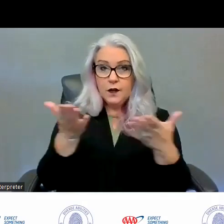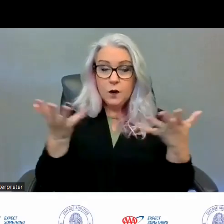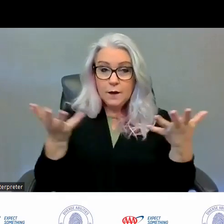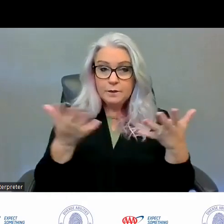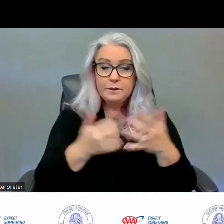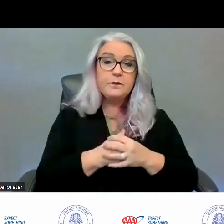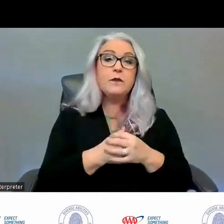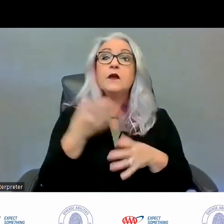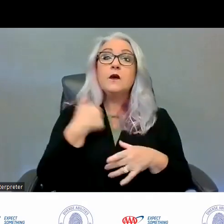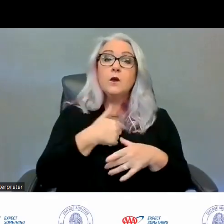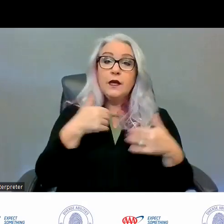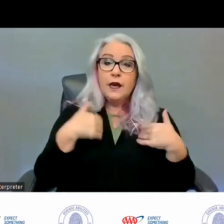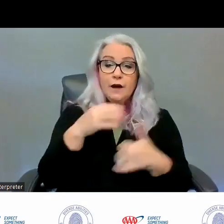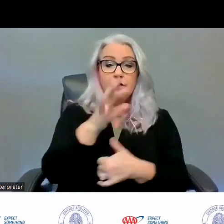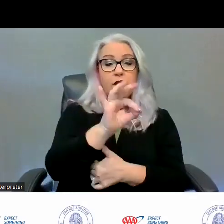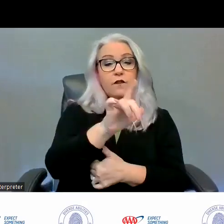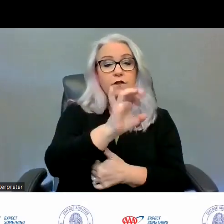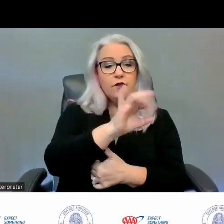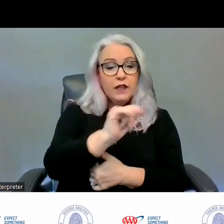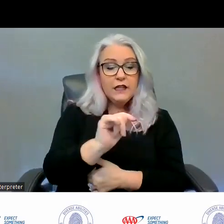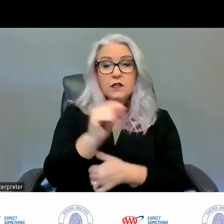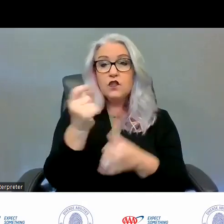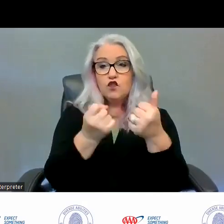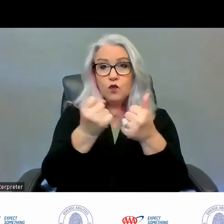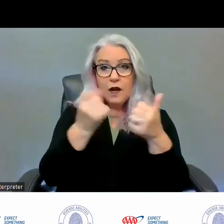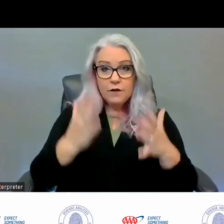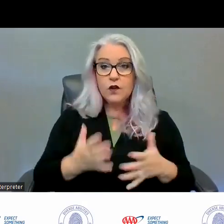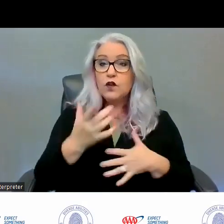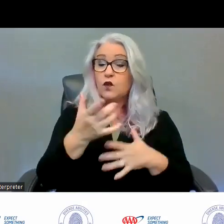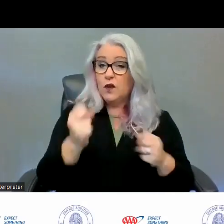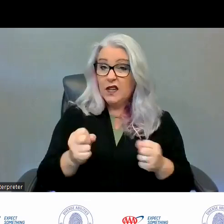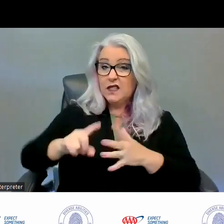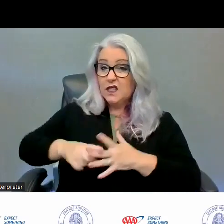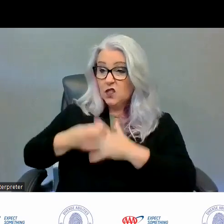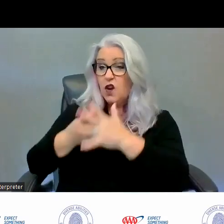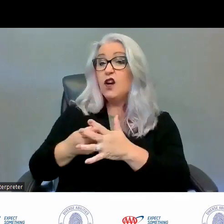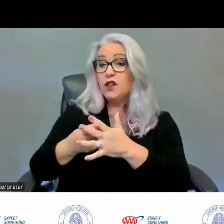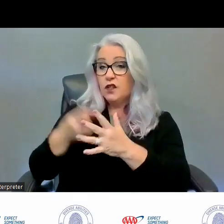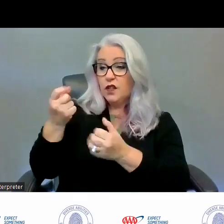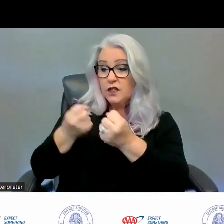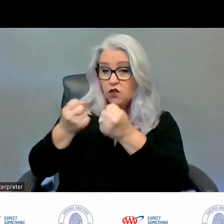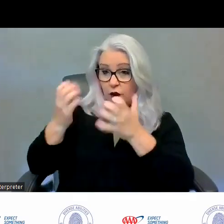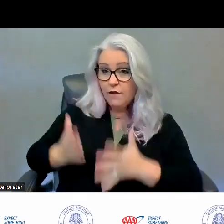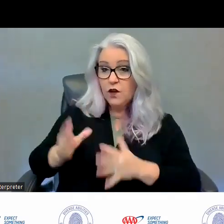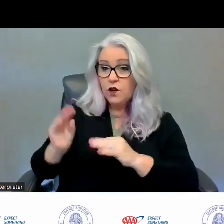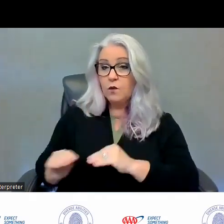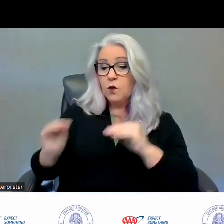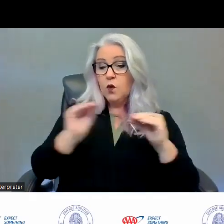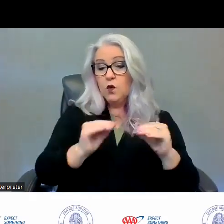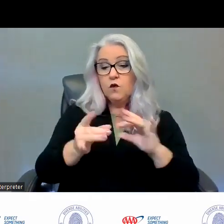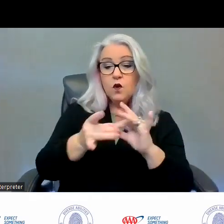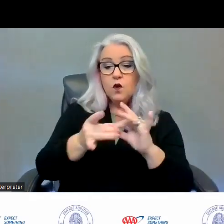So we have a fleet driver. You can start by either being a driver or a dispatcher, move to a coordinator,